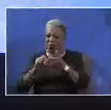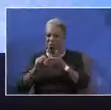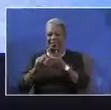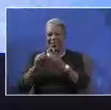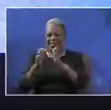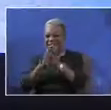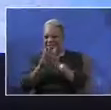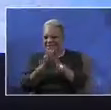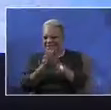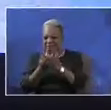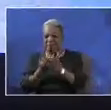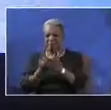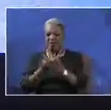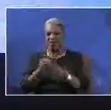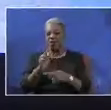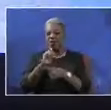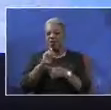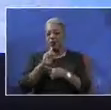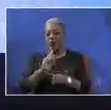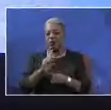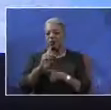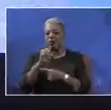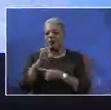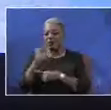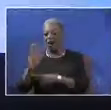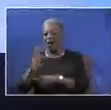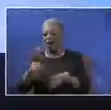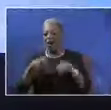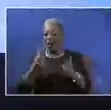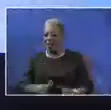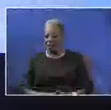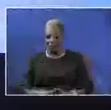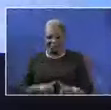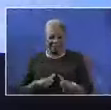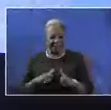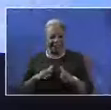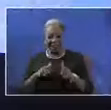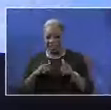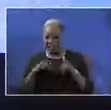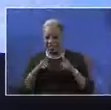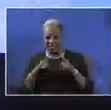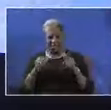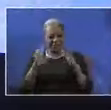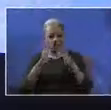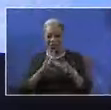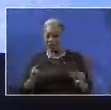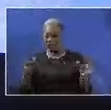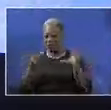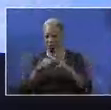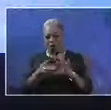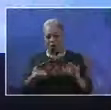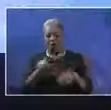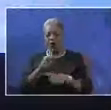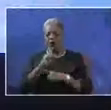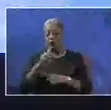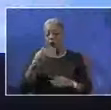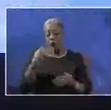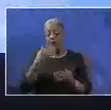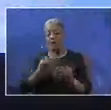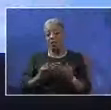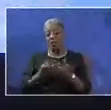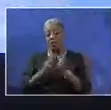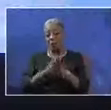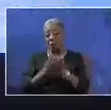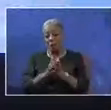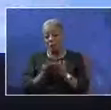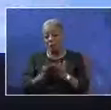book, which is her life odyssey, which is, oh my God, it's just a profound book, and I'll keep it